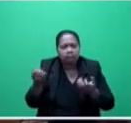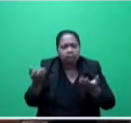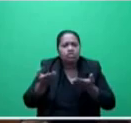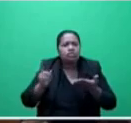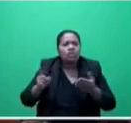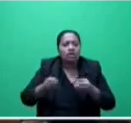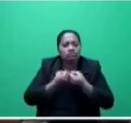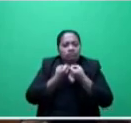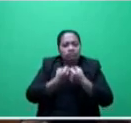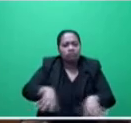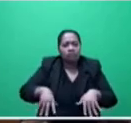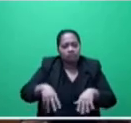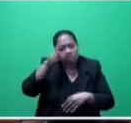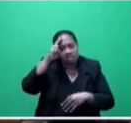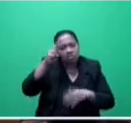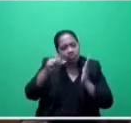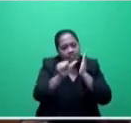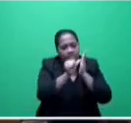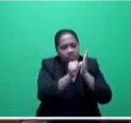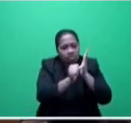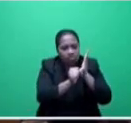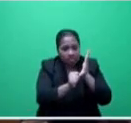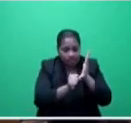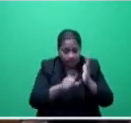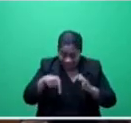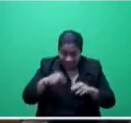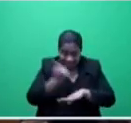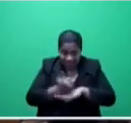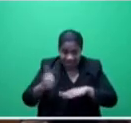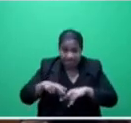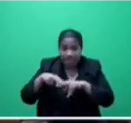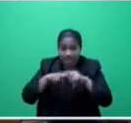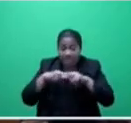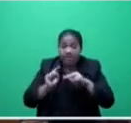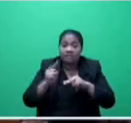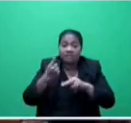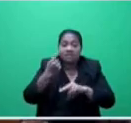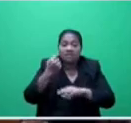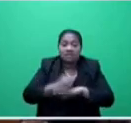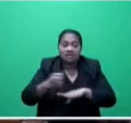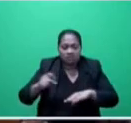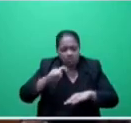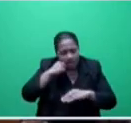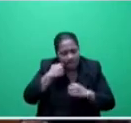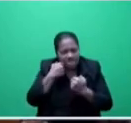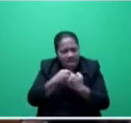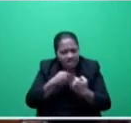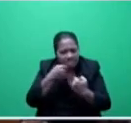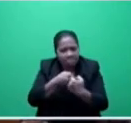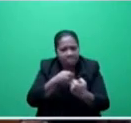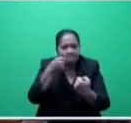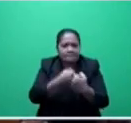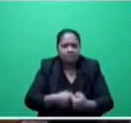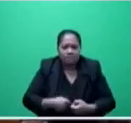agenda. This government, the Fiji-based government, will fight tooth and nail to keep the sovereignty